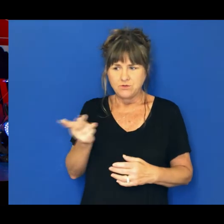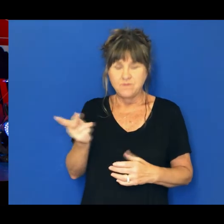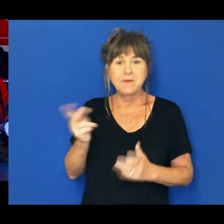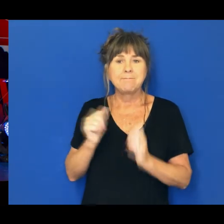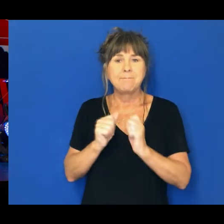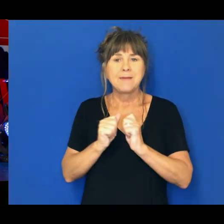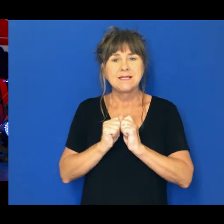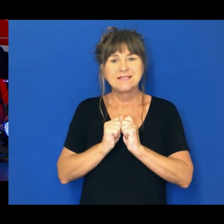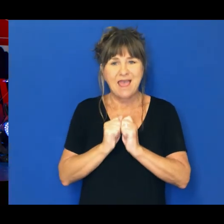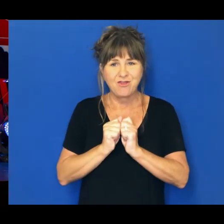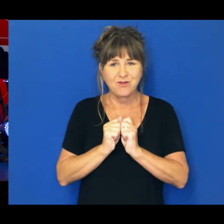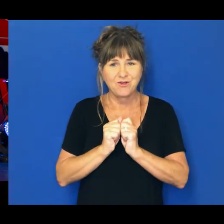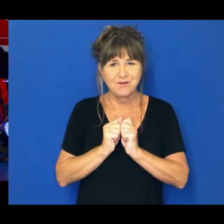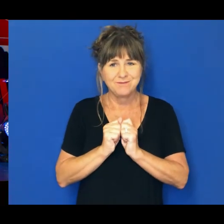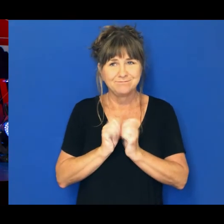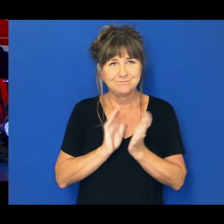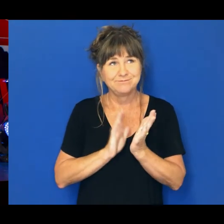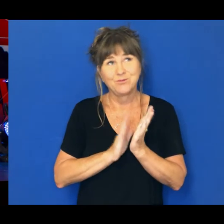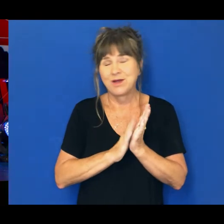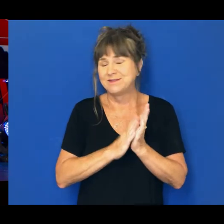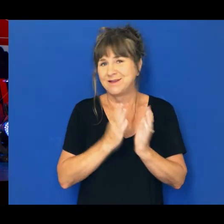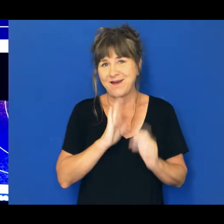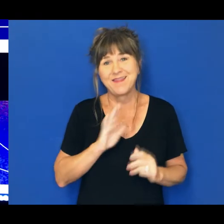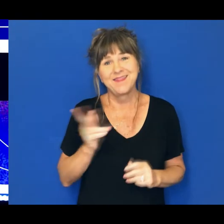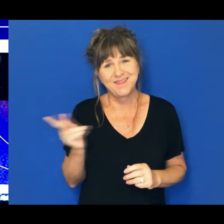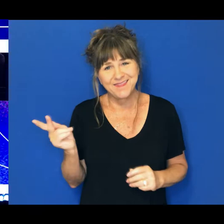Together, we can give God praise for that. They were together.